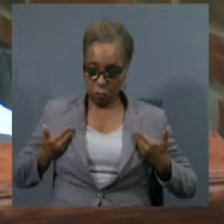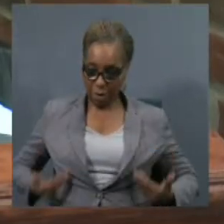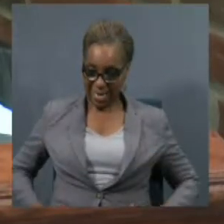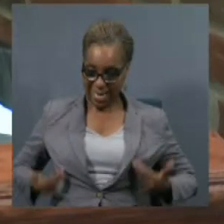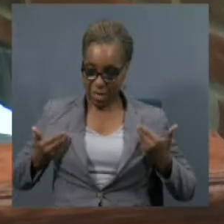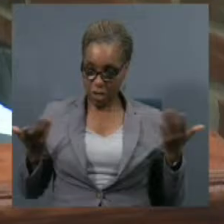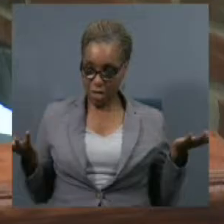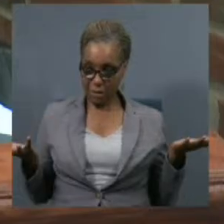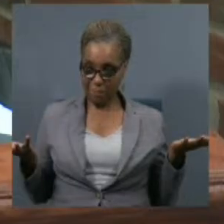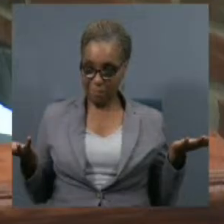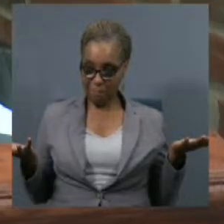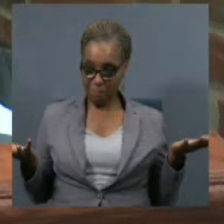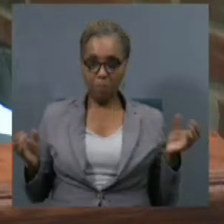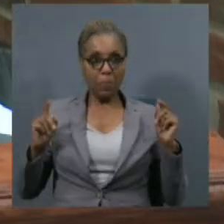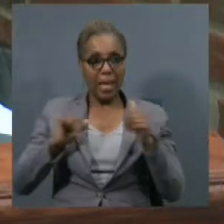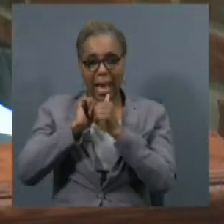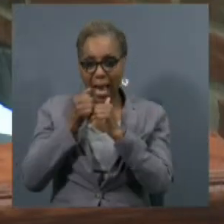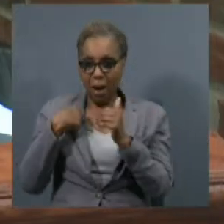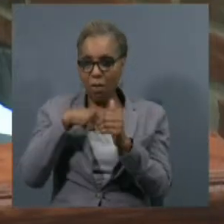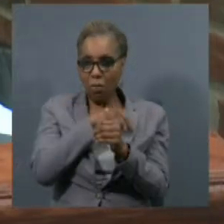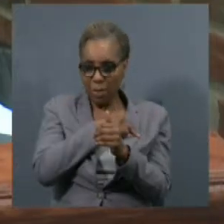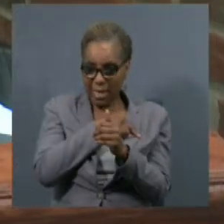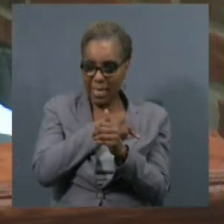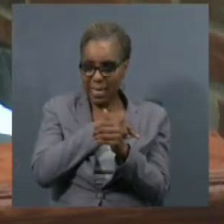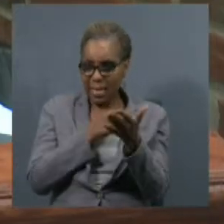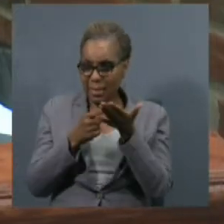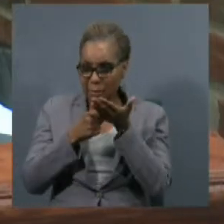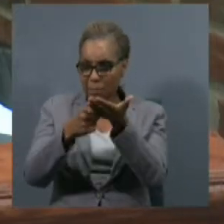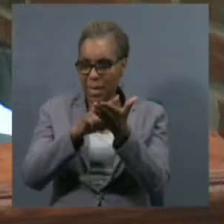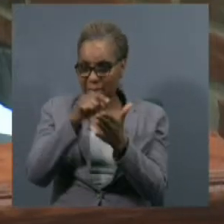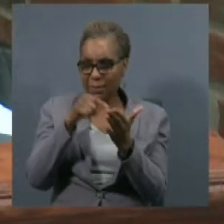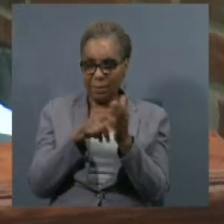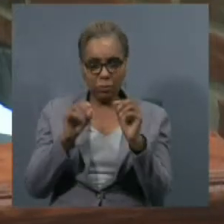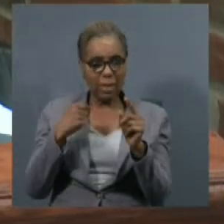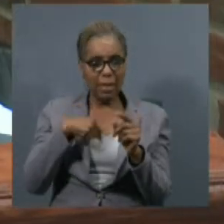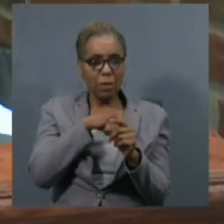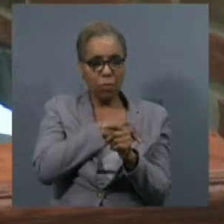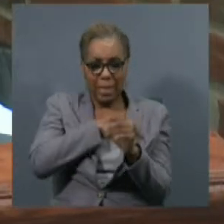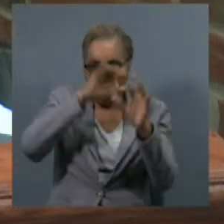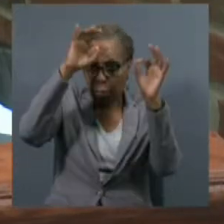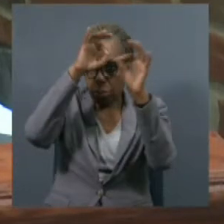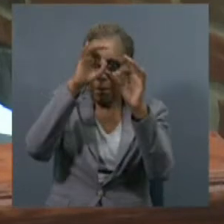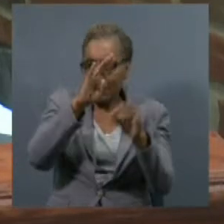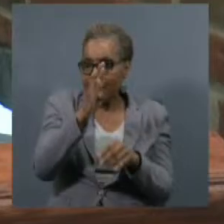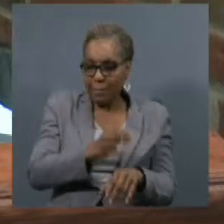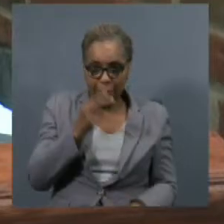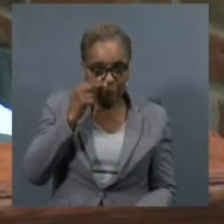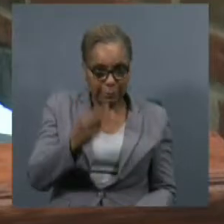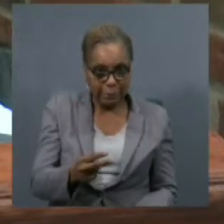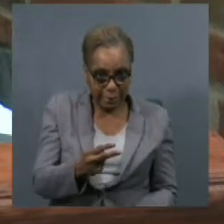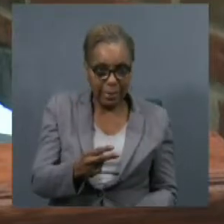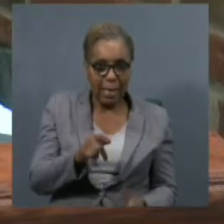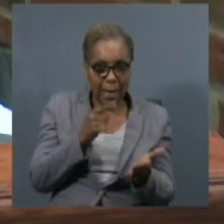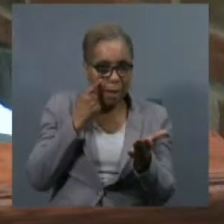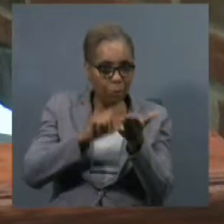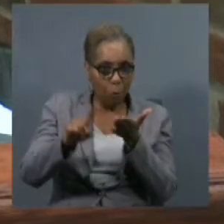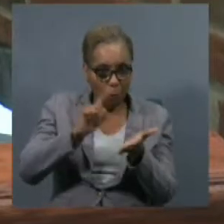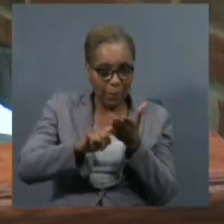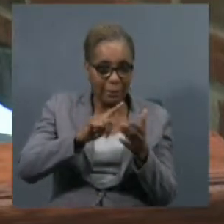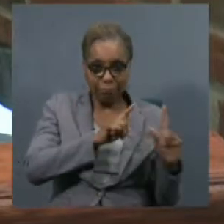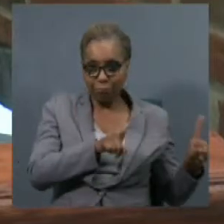how we're the ones debating this. We never saw an audit in the 25 years I've been on this